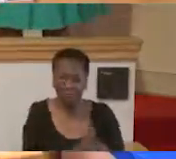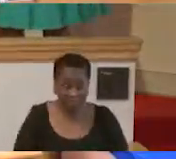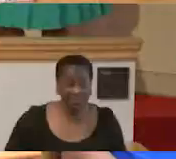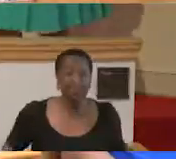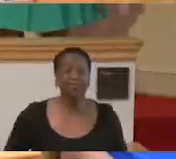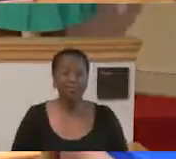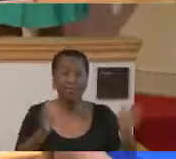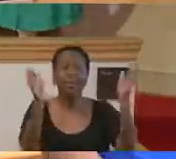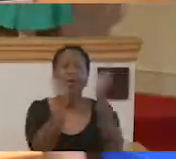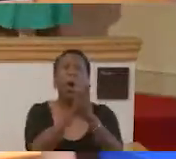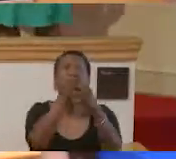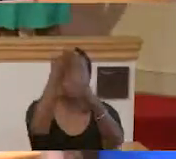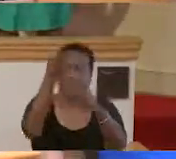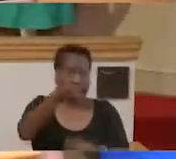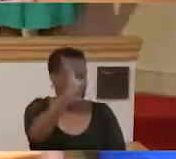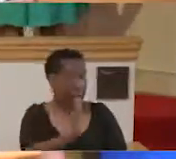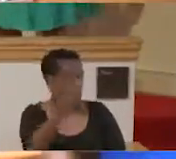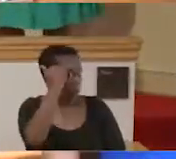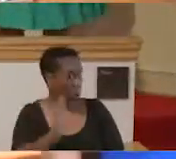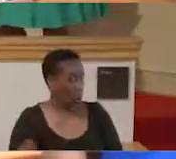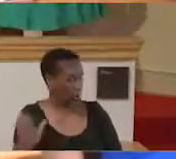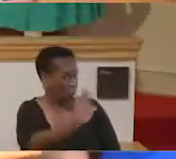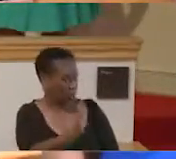If you put your hand in his hand,